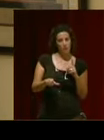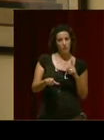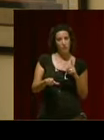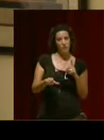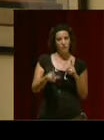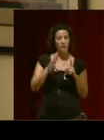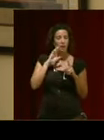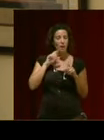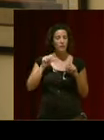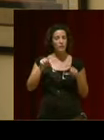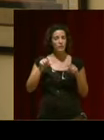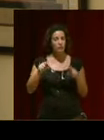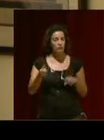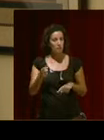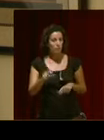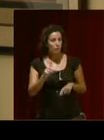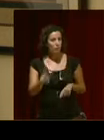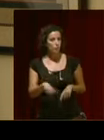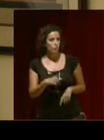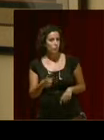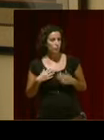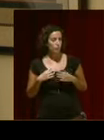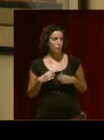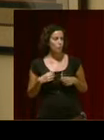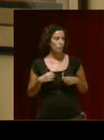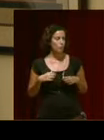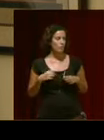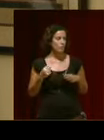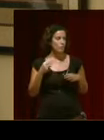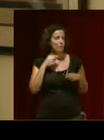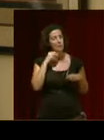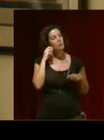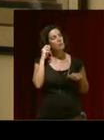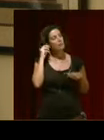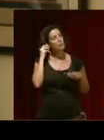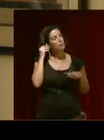Again, the interpreter apologizes, but the comments are being made without a microphone.